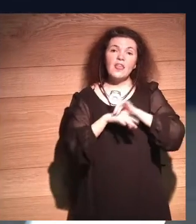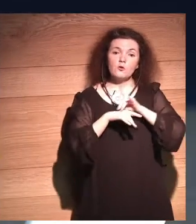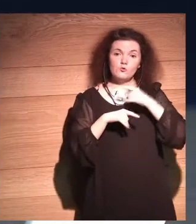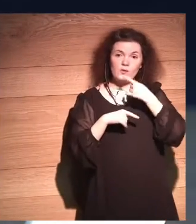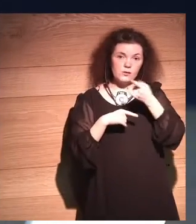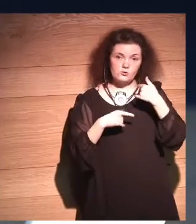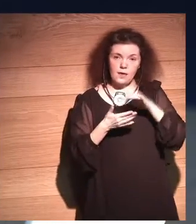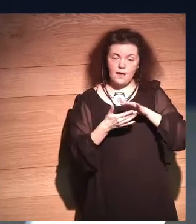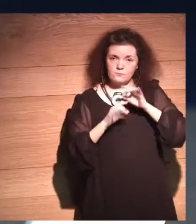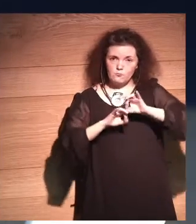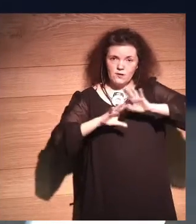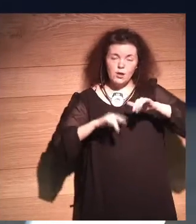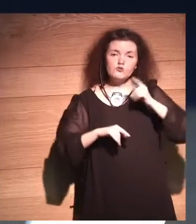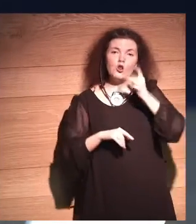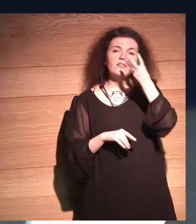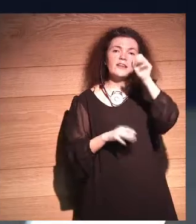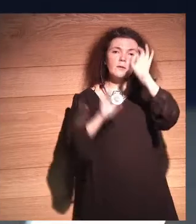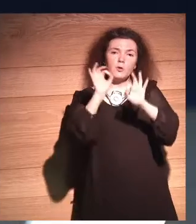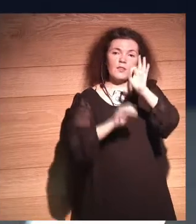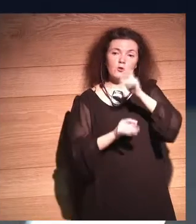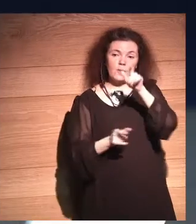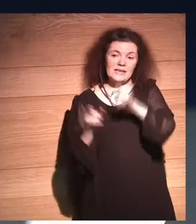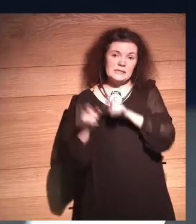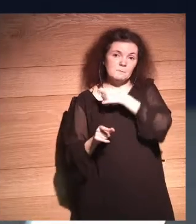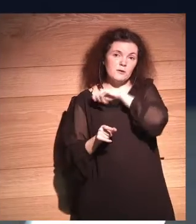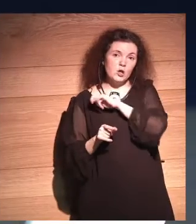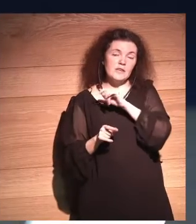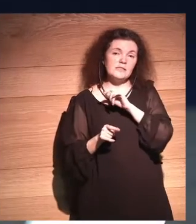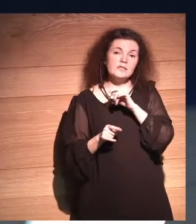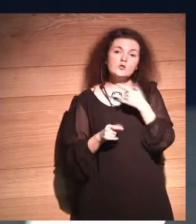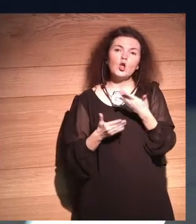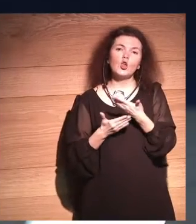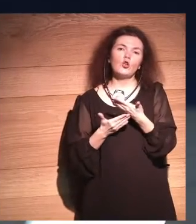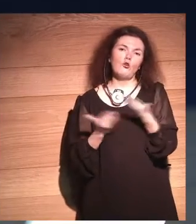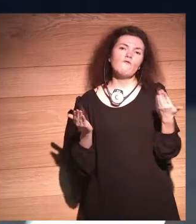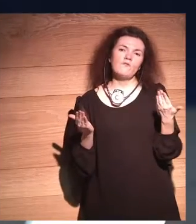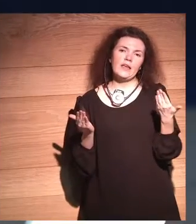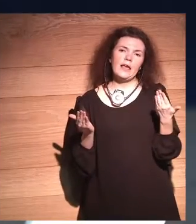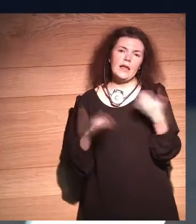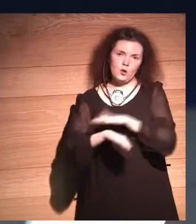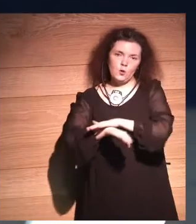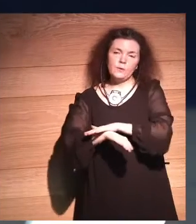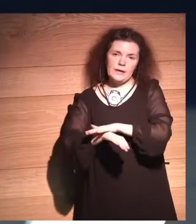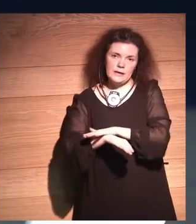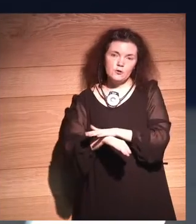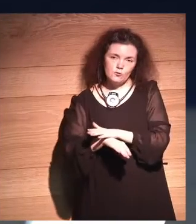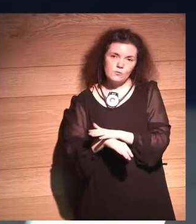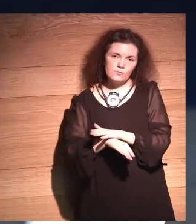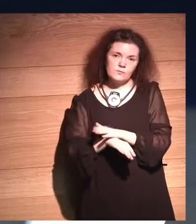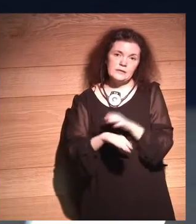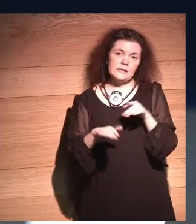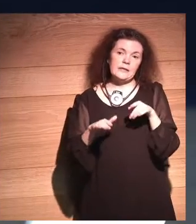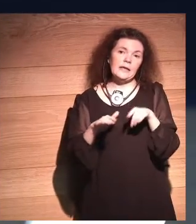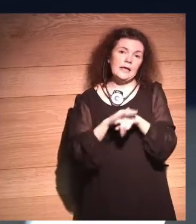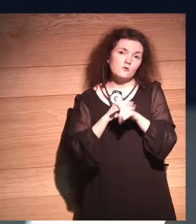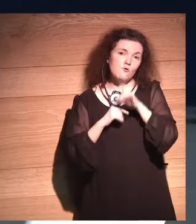to, and well, the data that you have given speak by themselves. Only 30% of the Spaniards